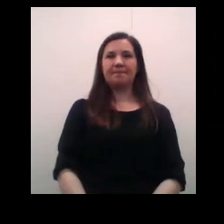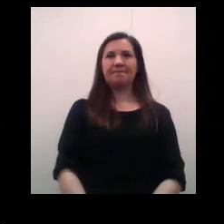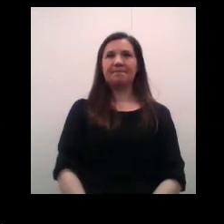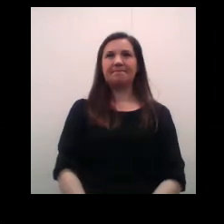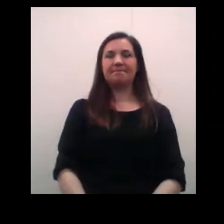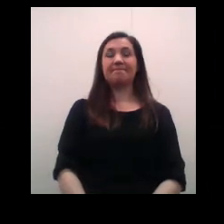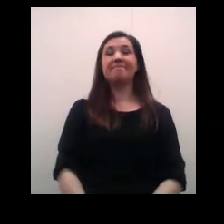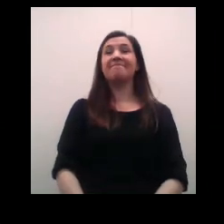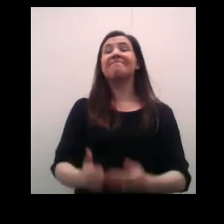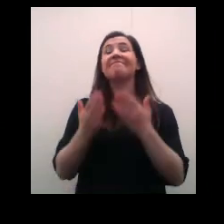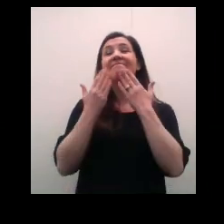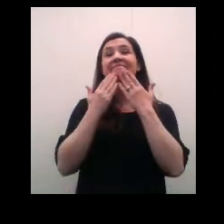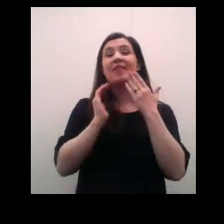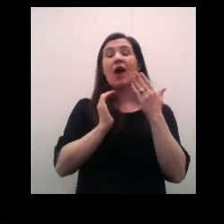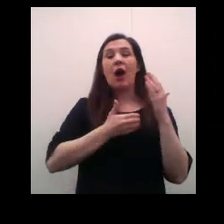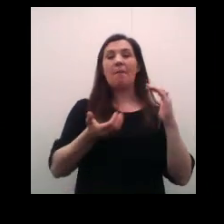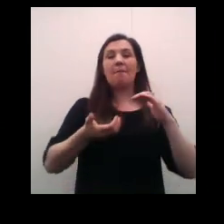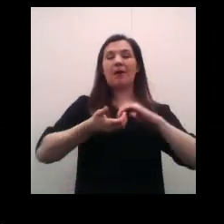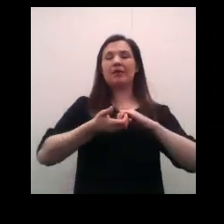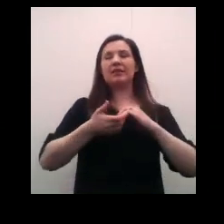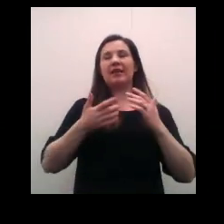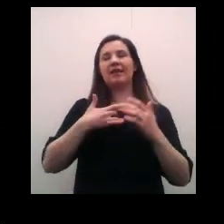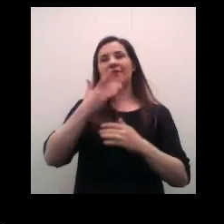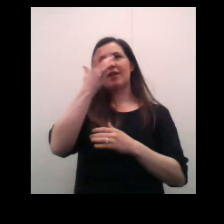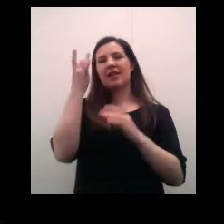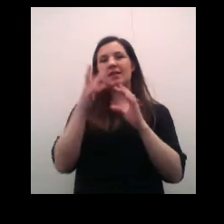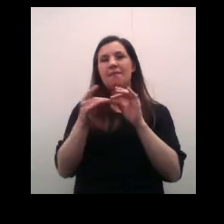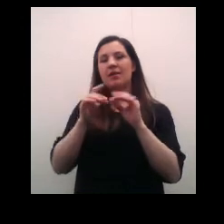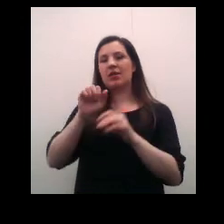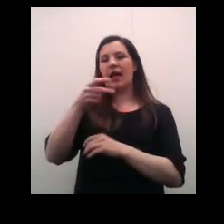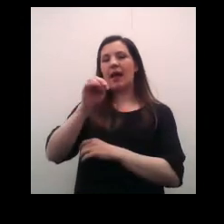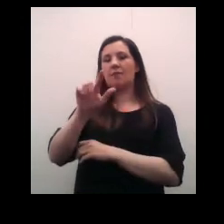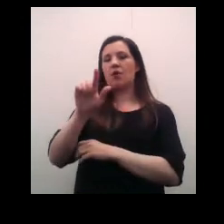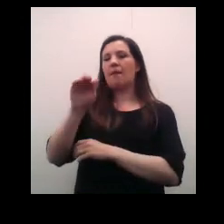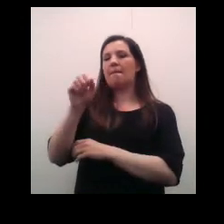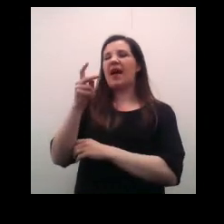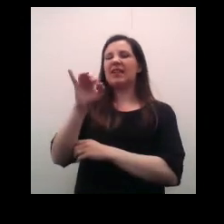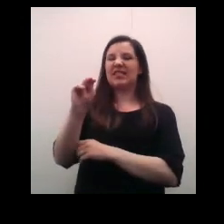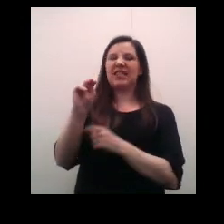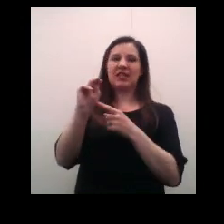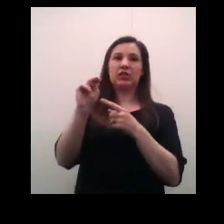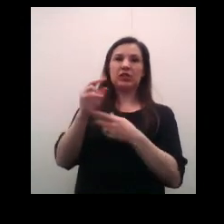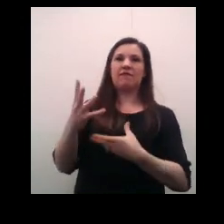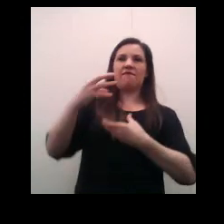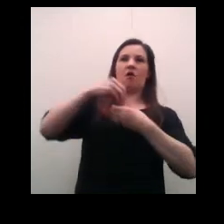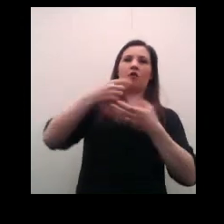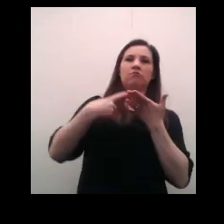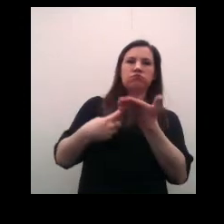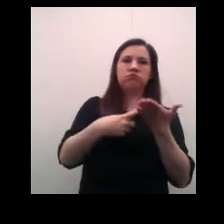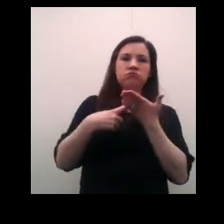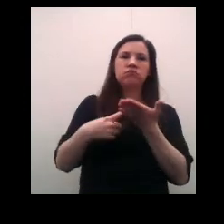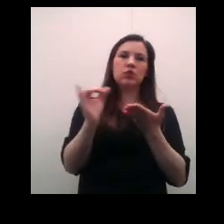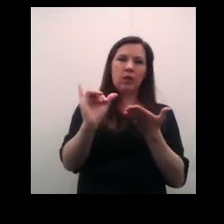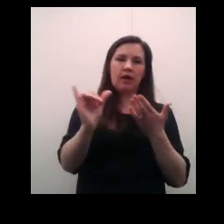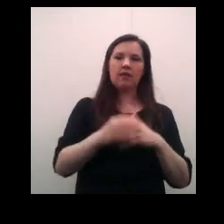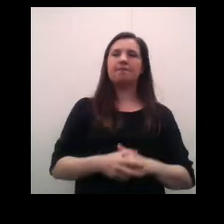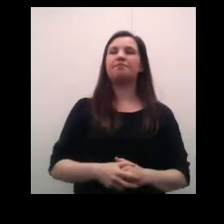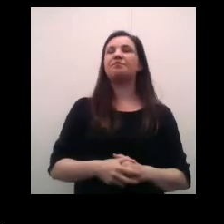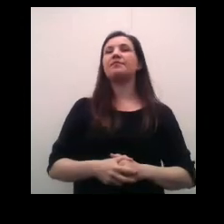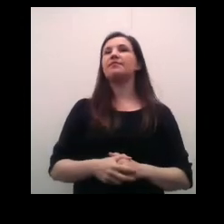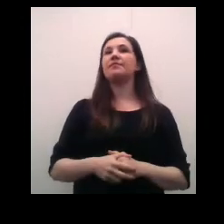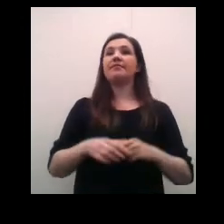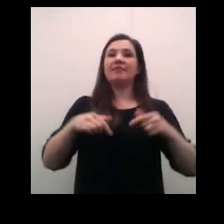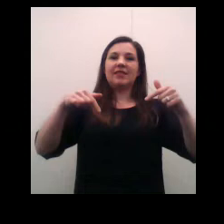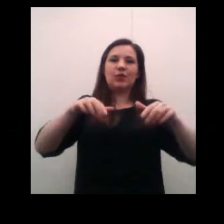Thank you to our partners. I neglected to mention Chairwoman April Baskin, who is actively involved in the discussions as well. This is exactly what we